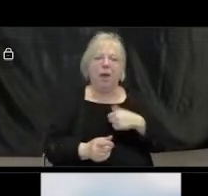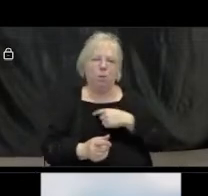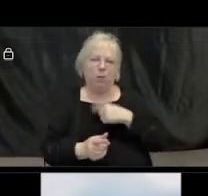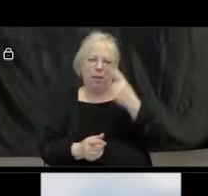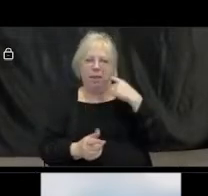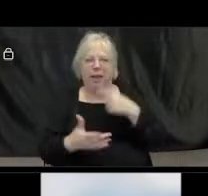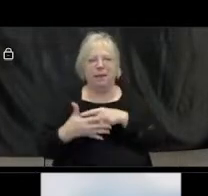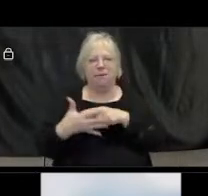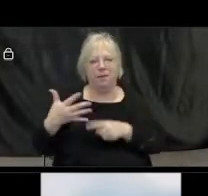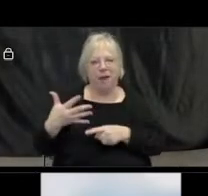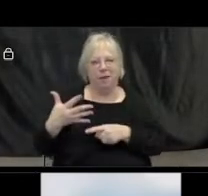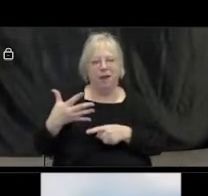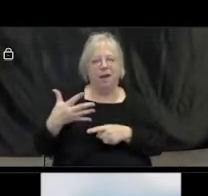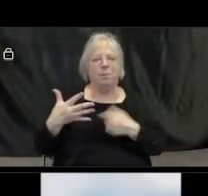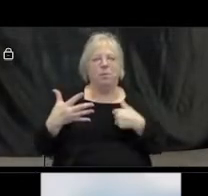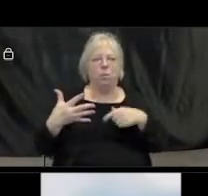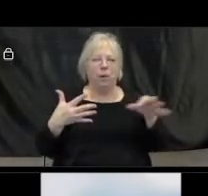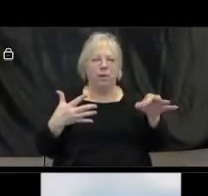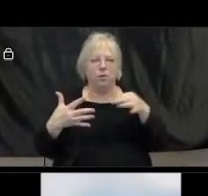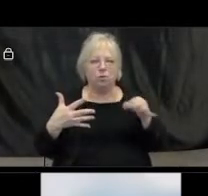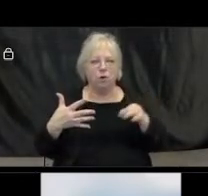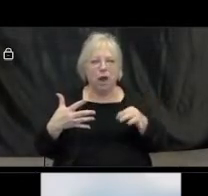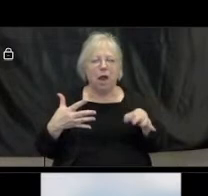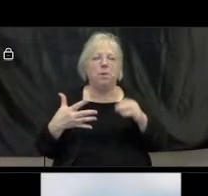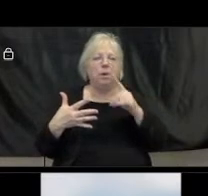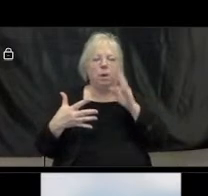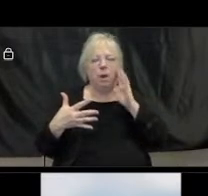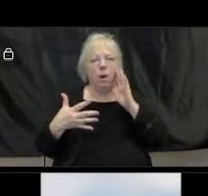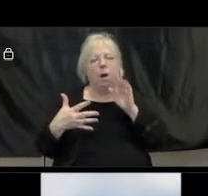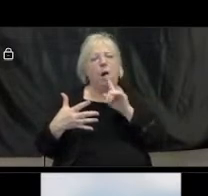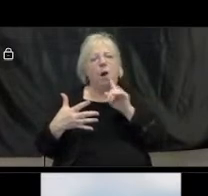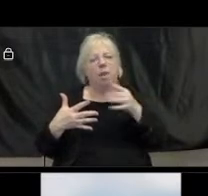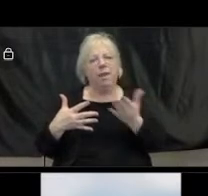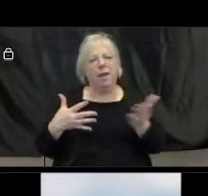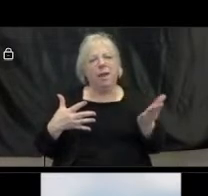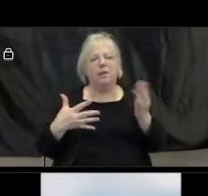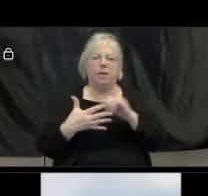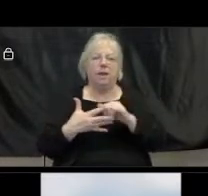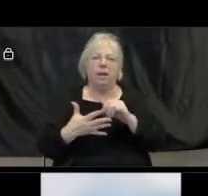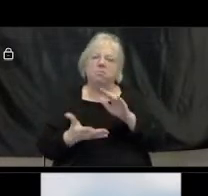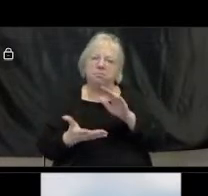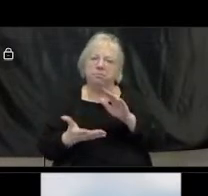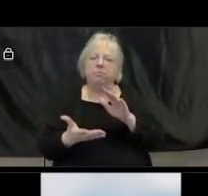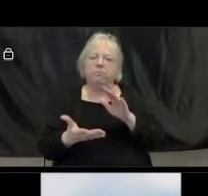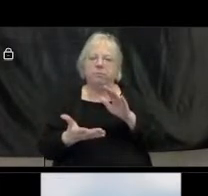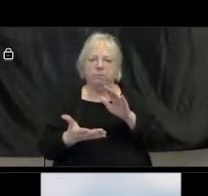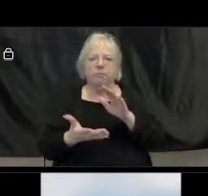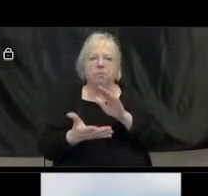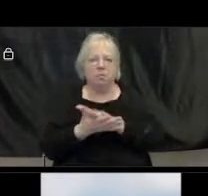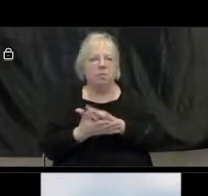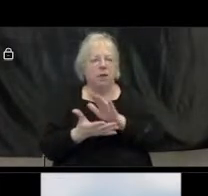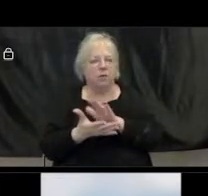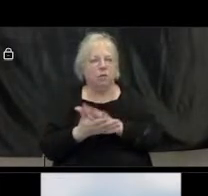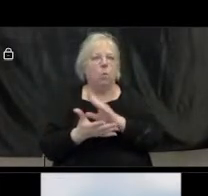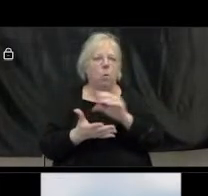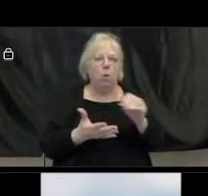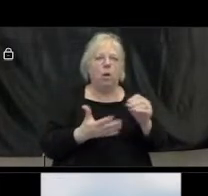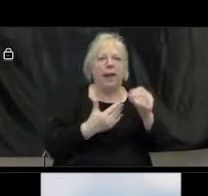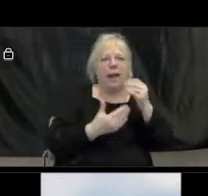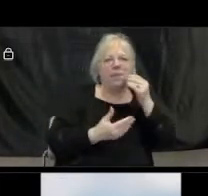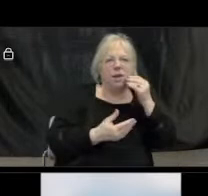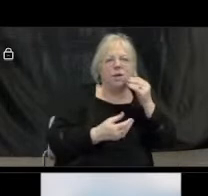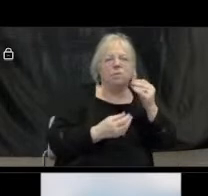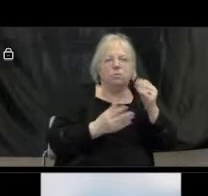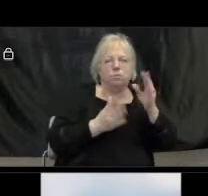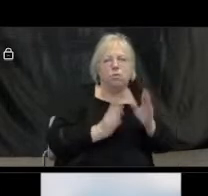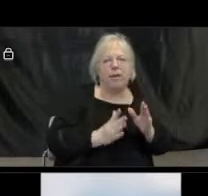outlined are things that would be acceptable to the residents so that there would